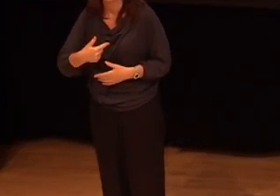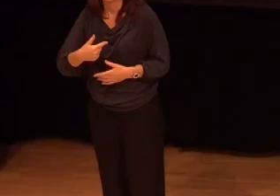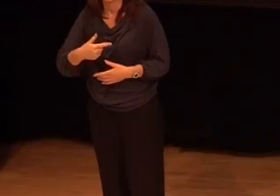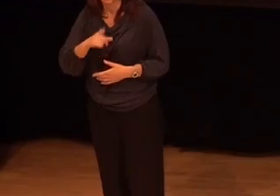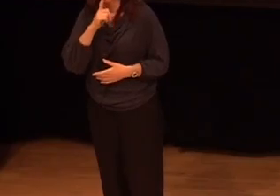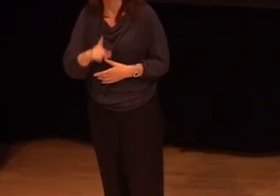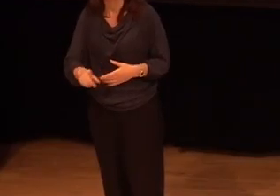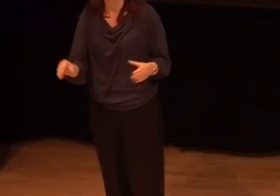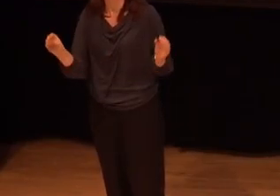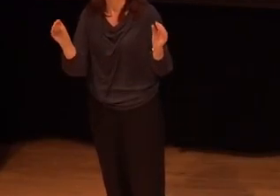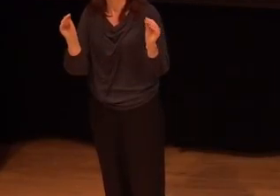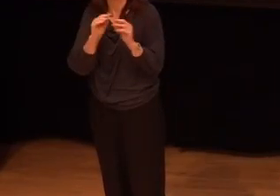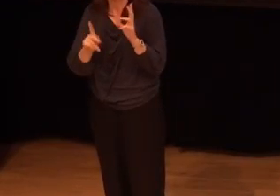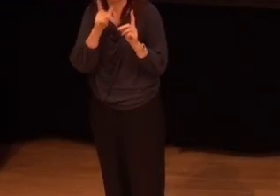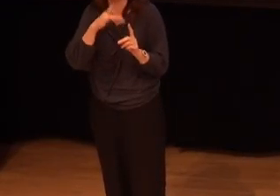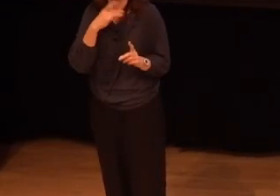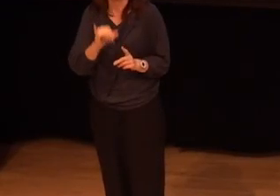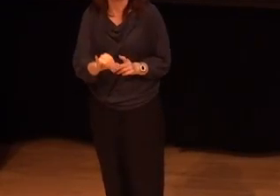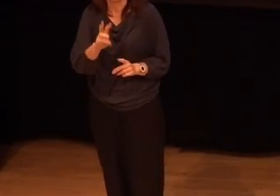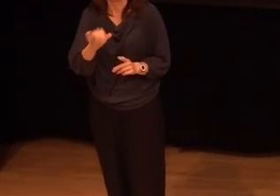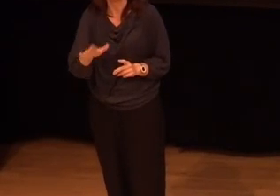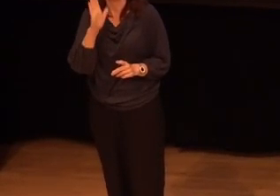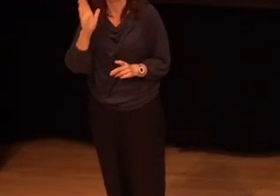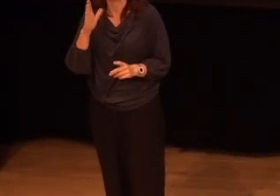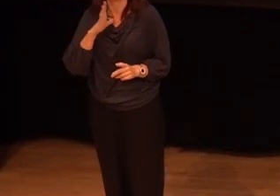way, we got it made.